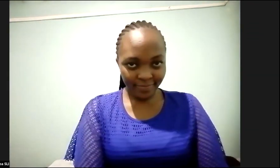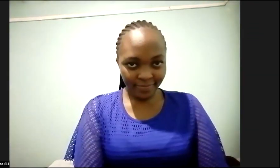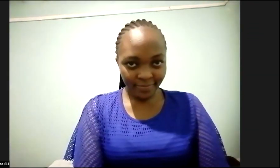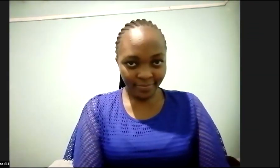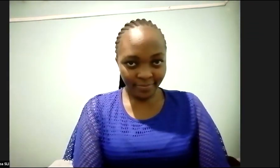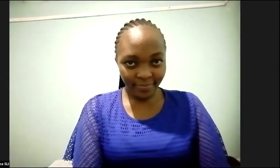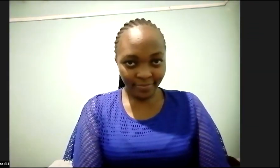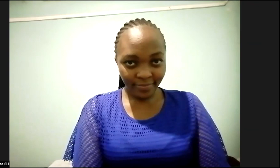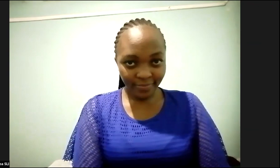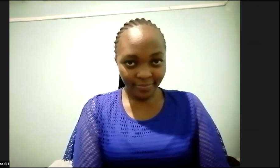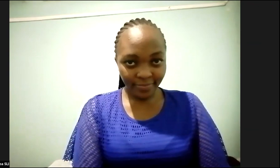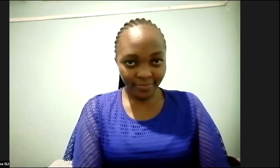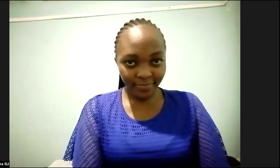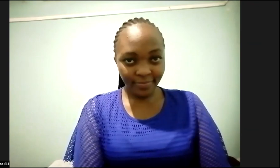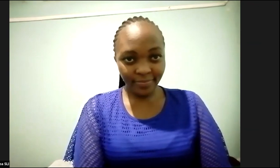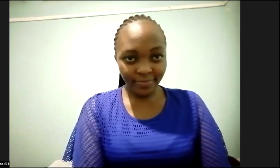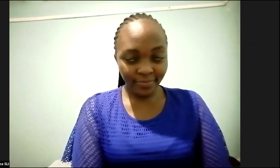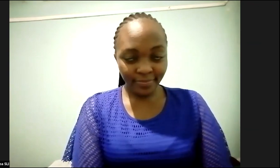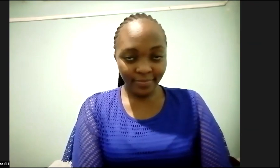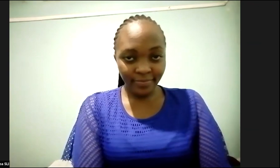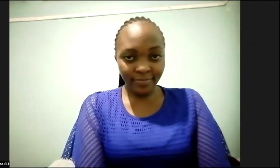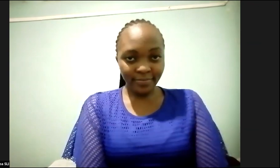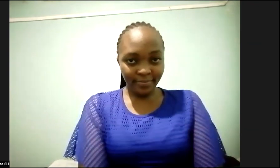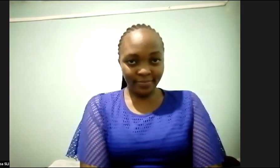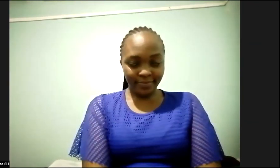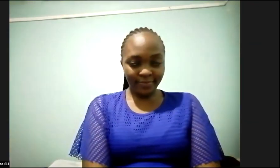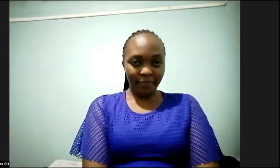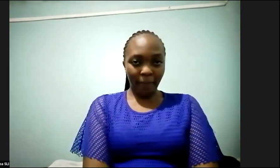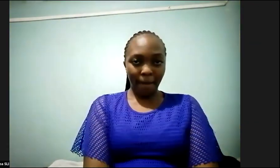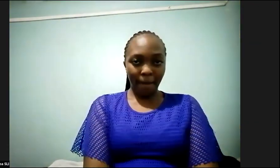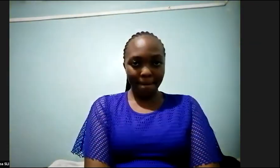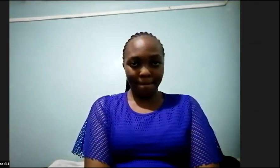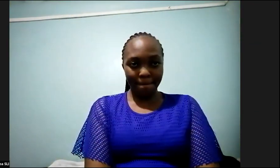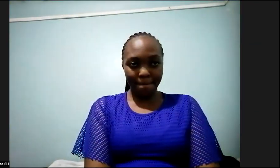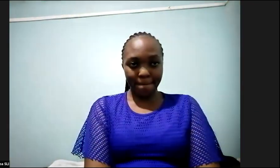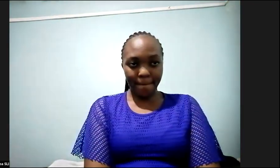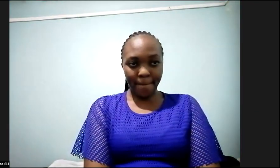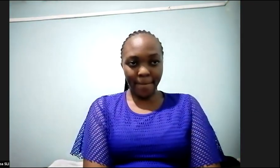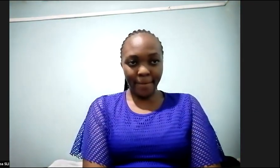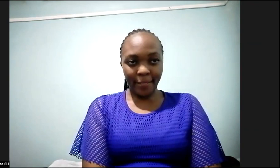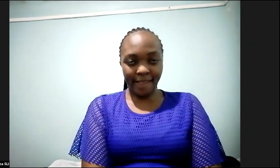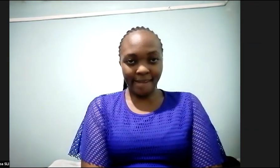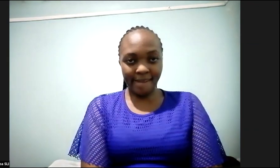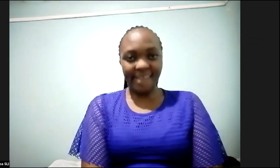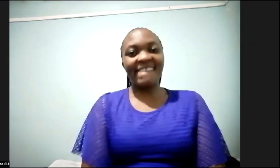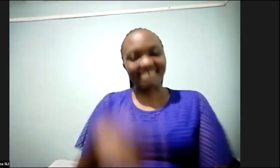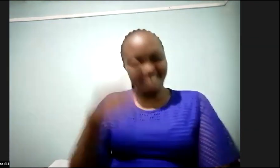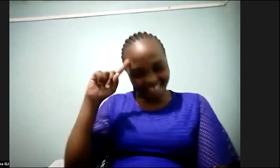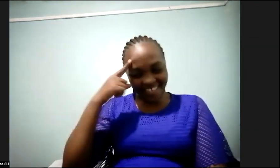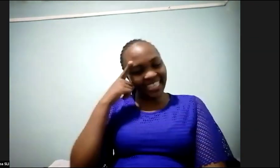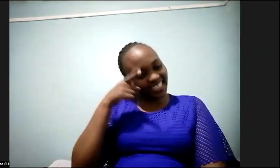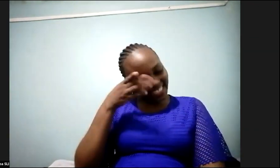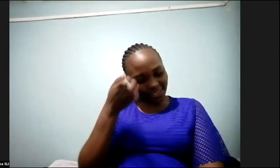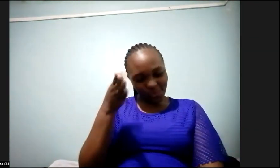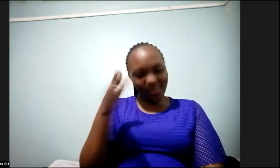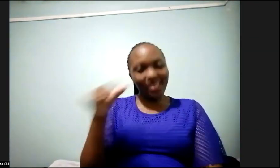I Black think tax. that's not. Hello. Yes, Bran. I think that's where the problem comes in.